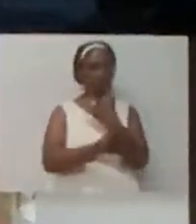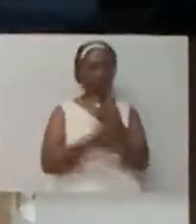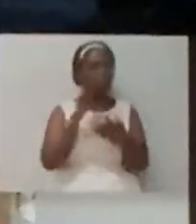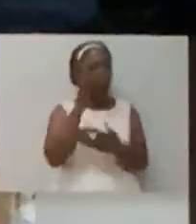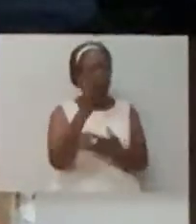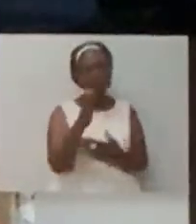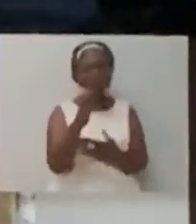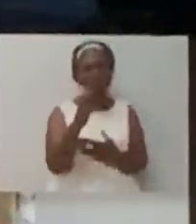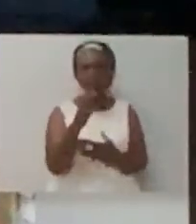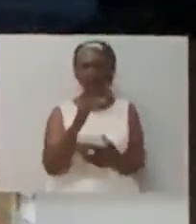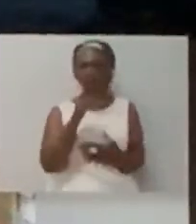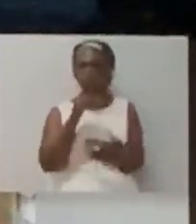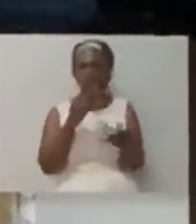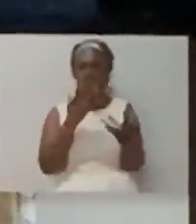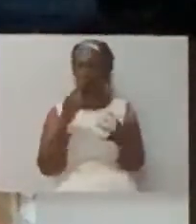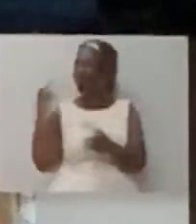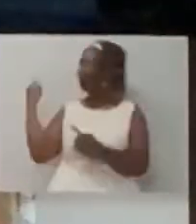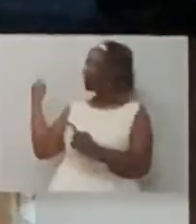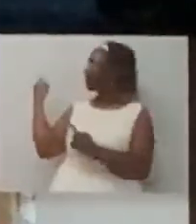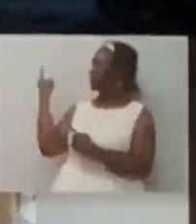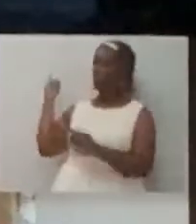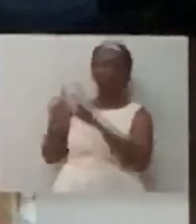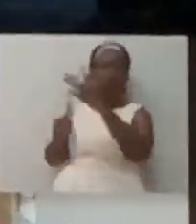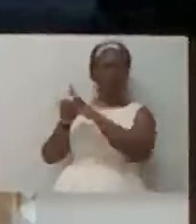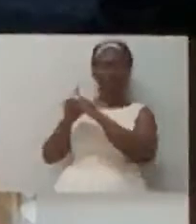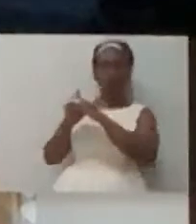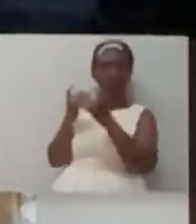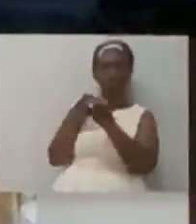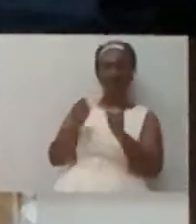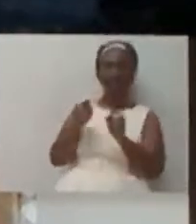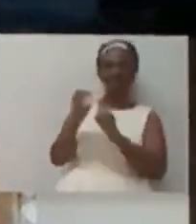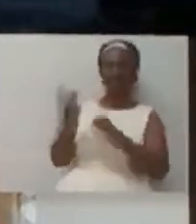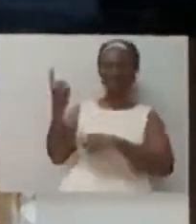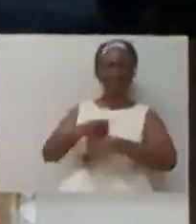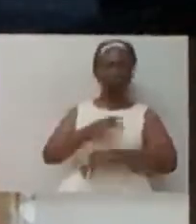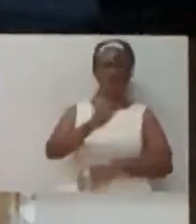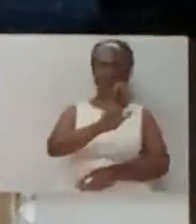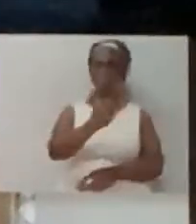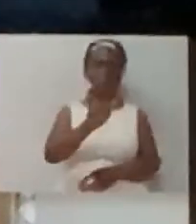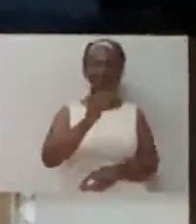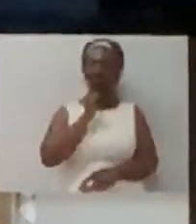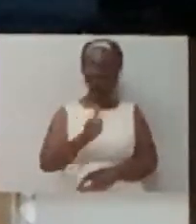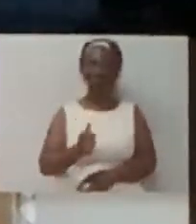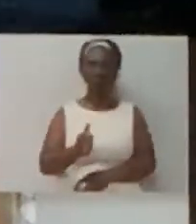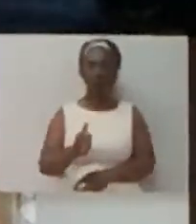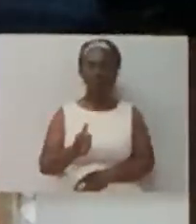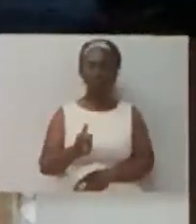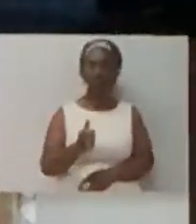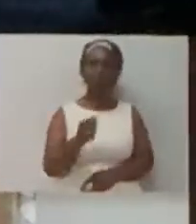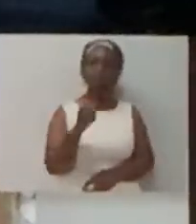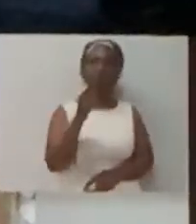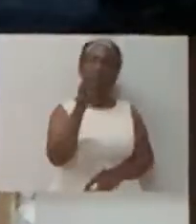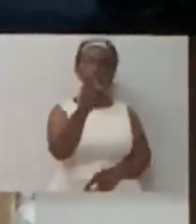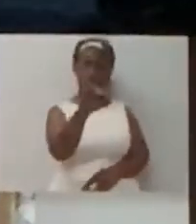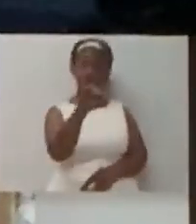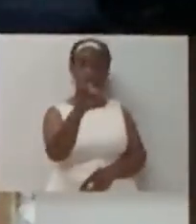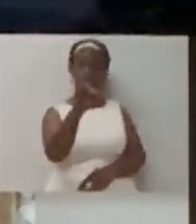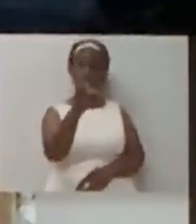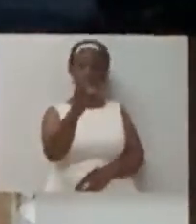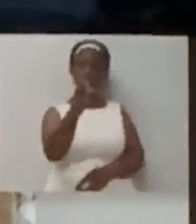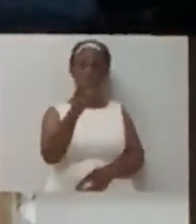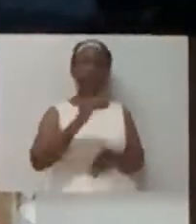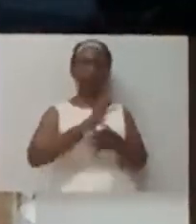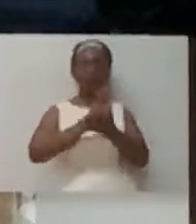will. Don't wait for the cavalry to show up and save the day. Seniors,